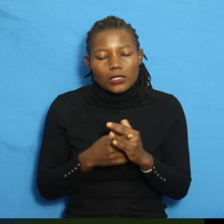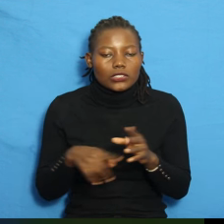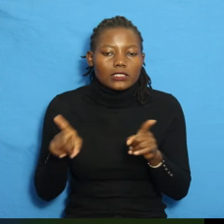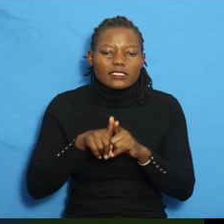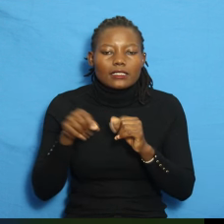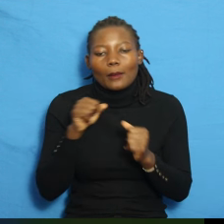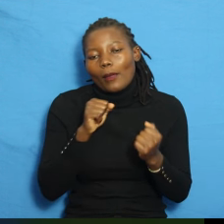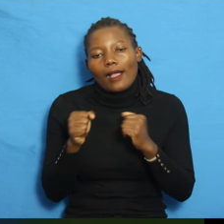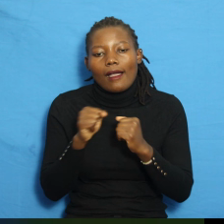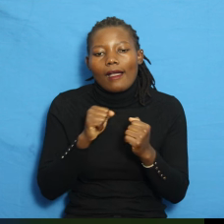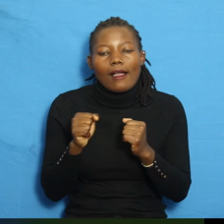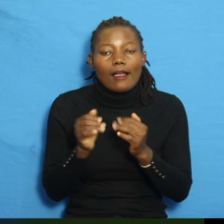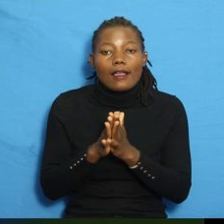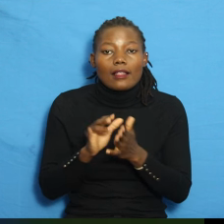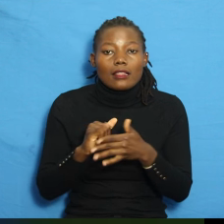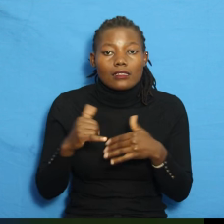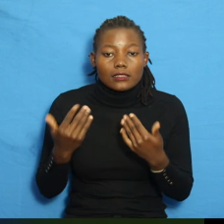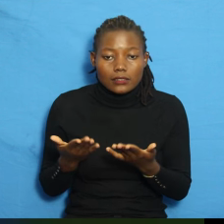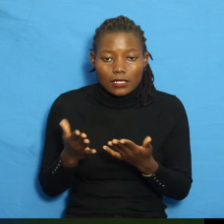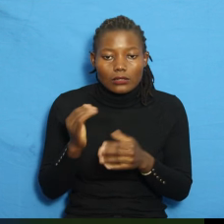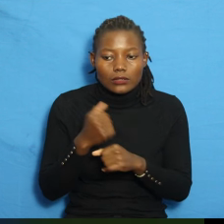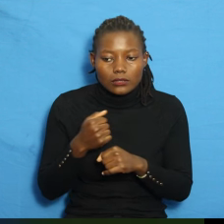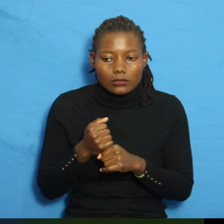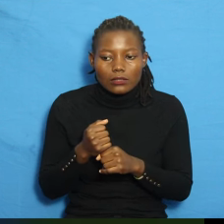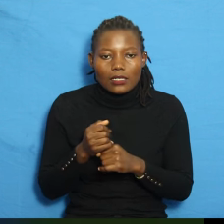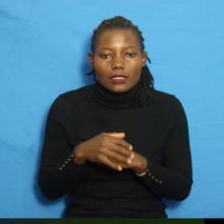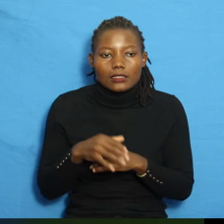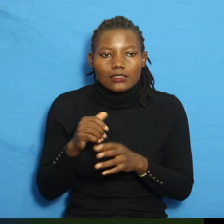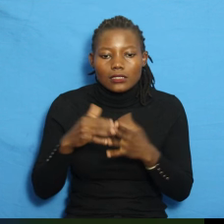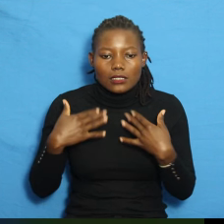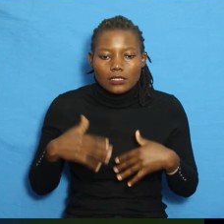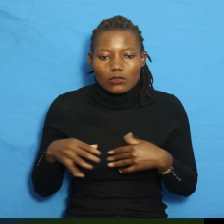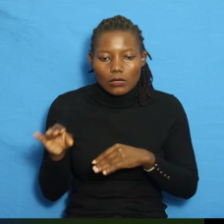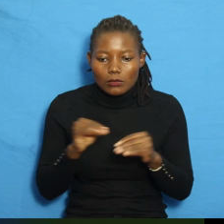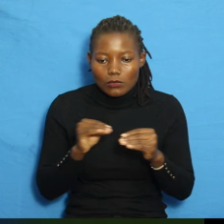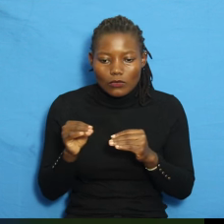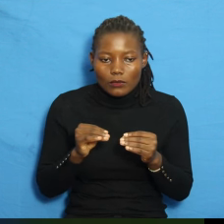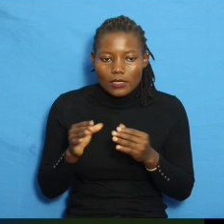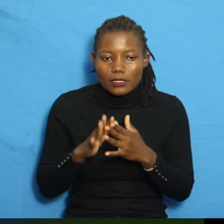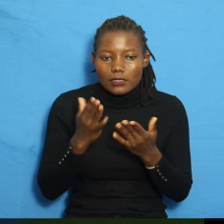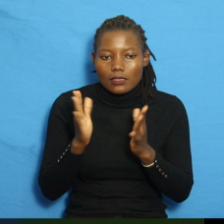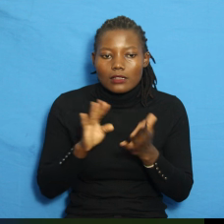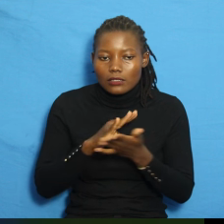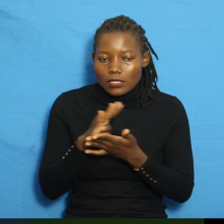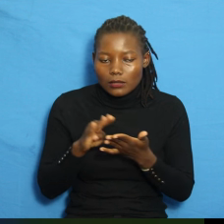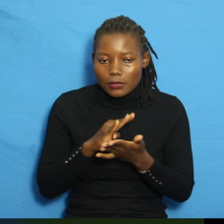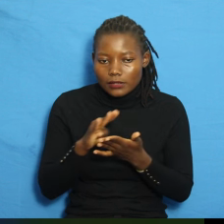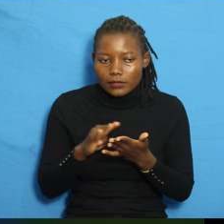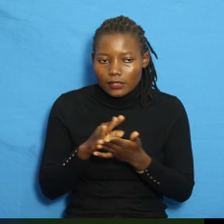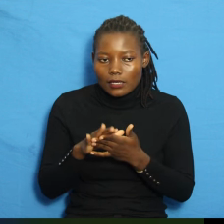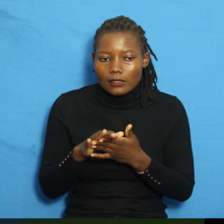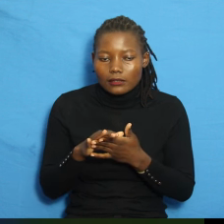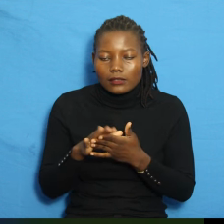car. And that is how it operates in terms of human movement. So those are basically the expected